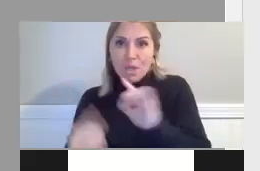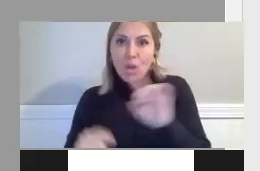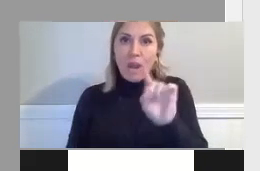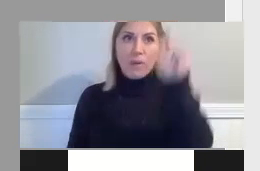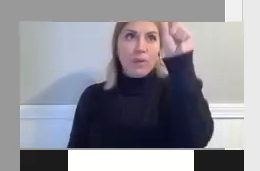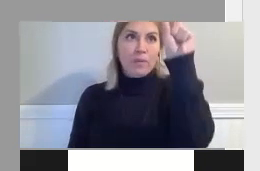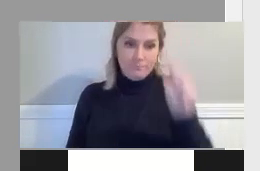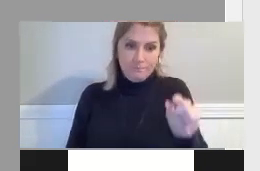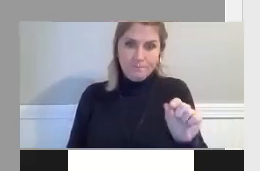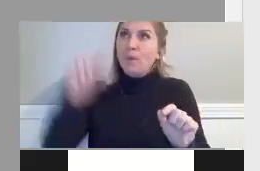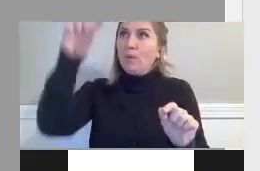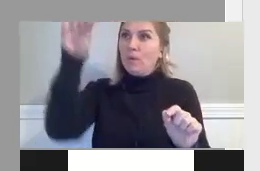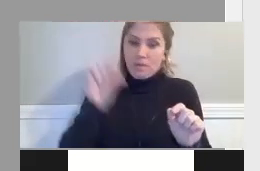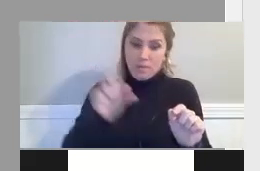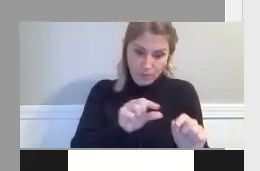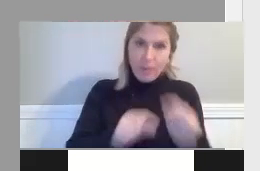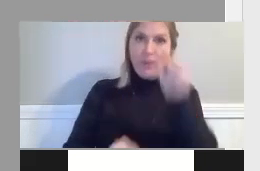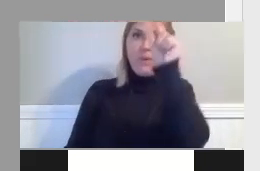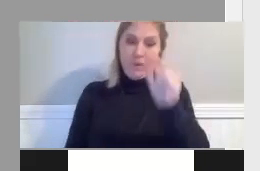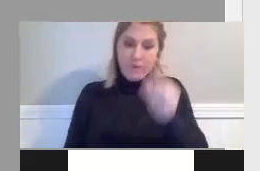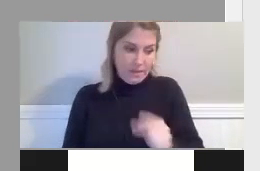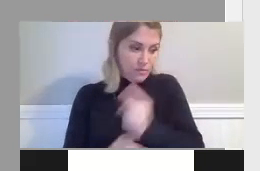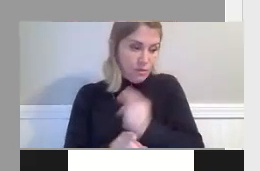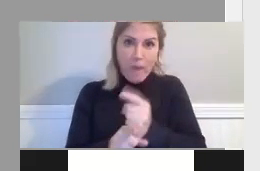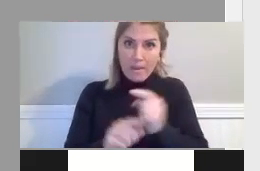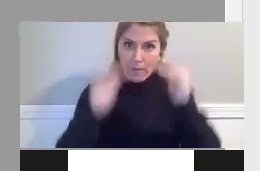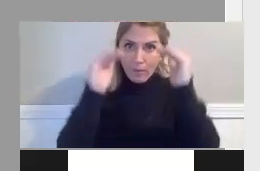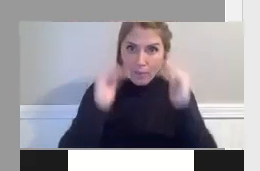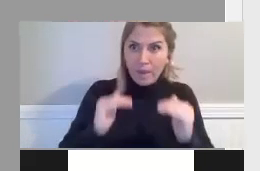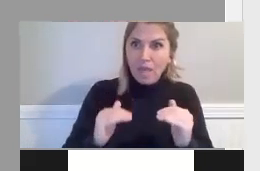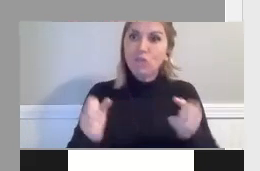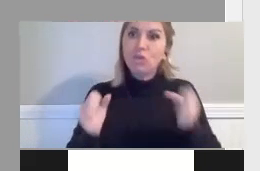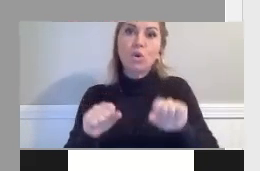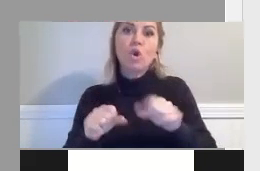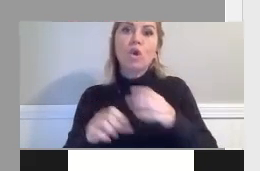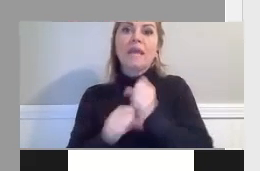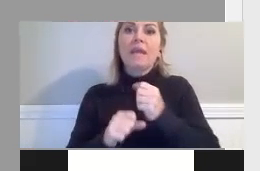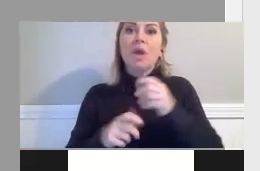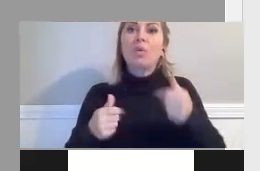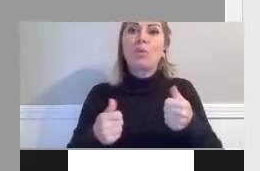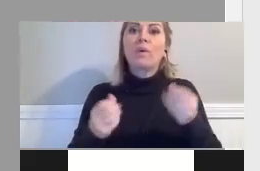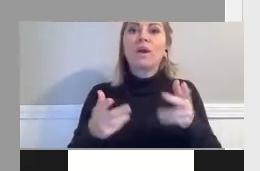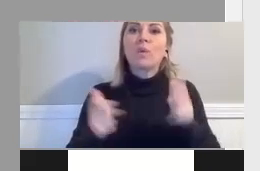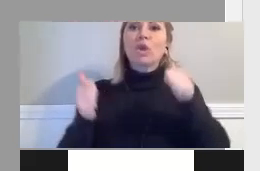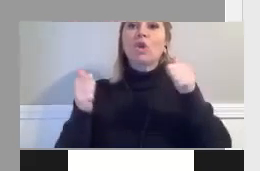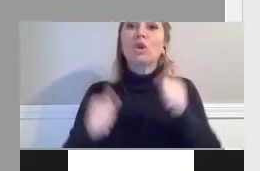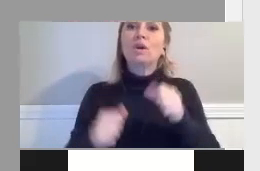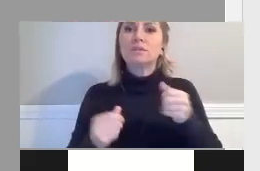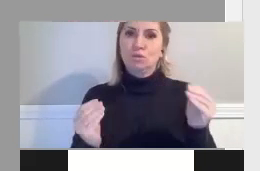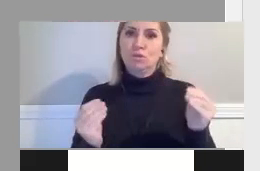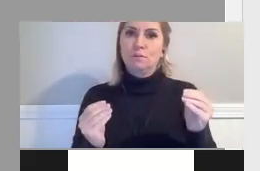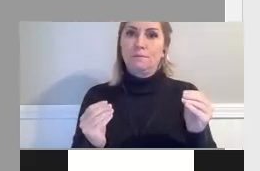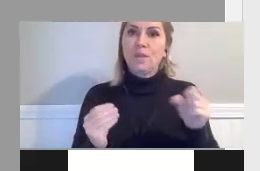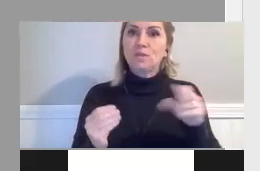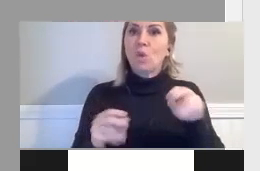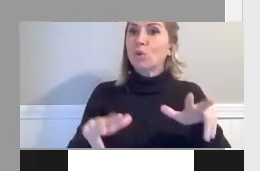this and possibly the next one correctly, then you might end up with a much quicker solution. Right. So